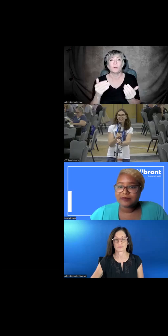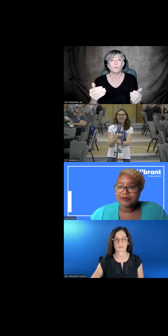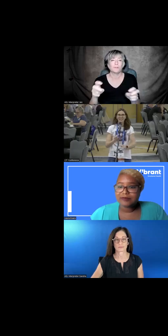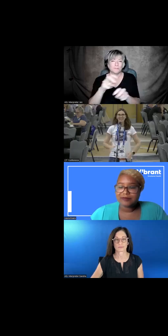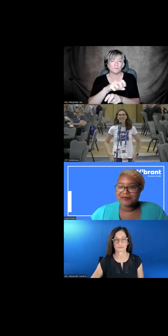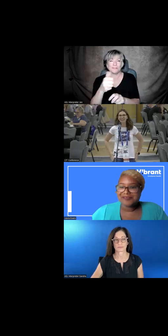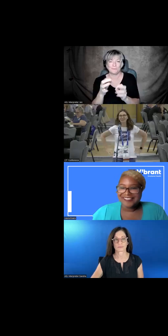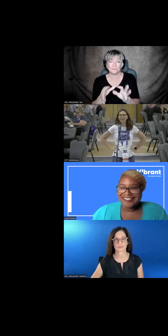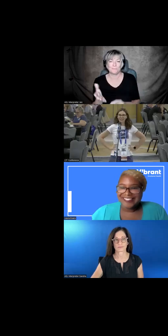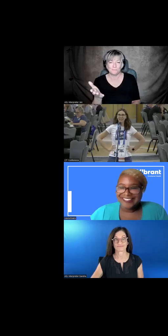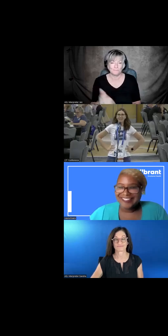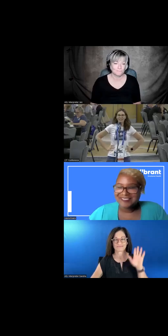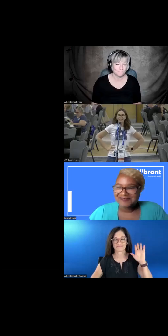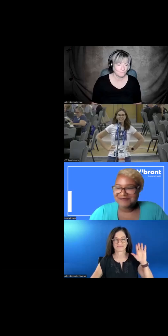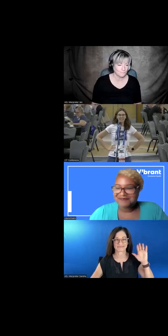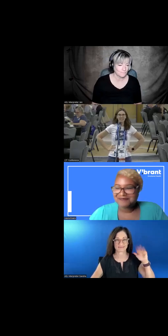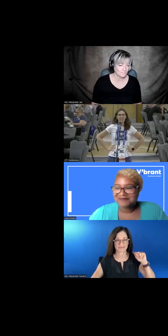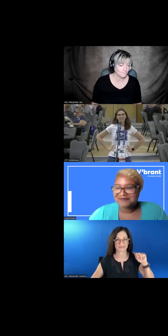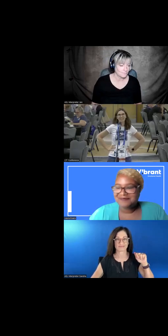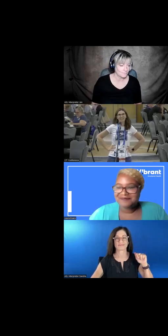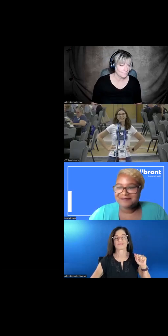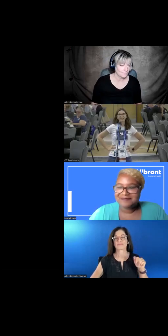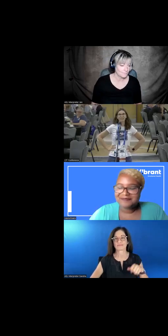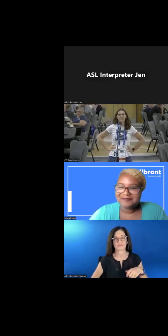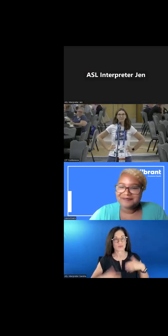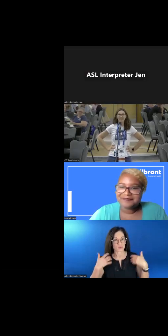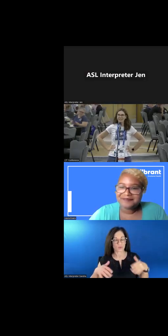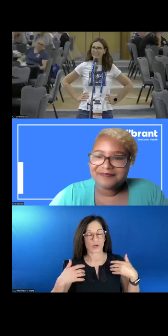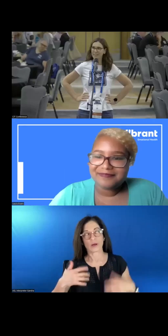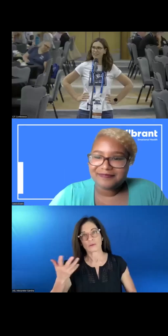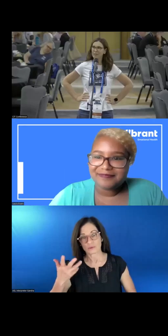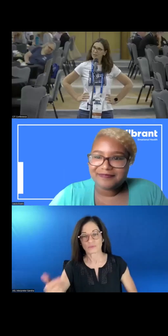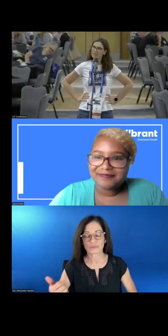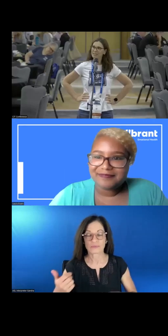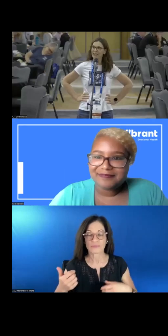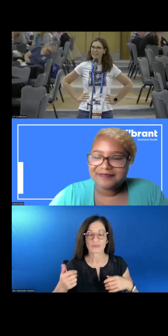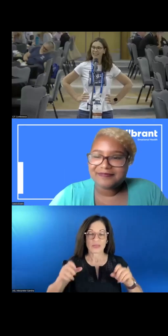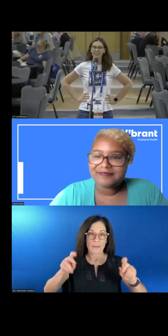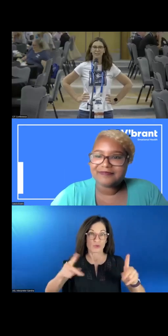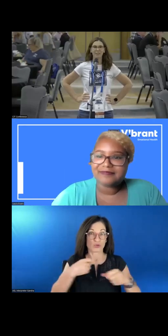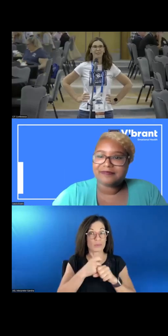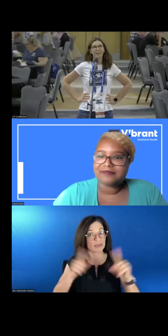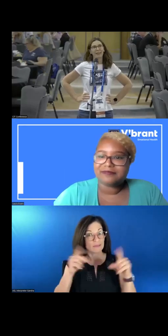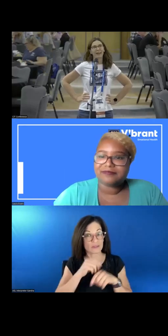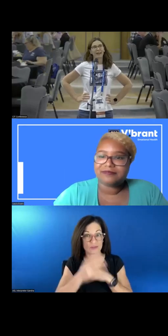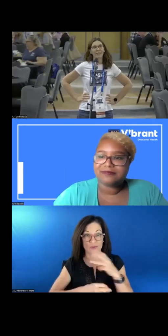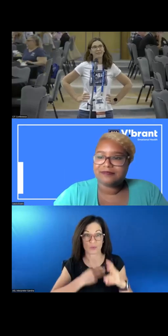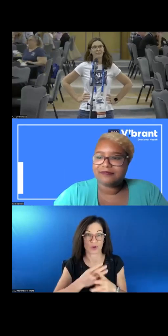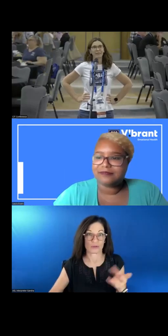Oh my gosh. You know, it's the chance to make a difference in the world, right? And to